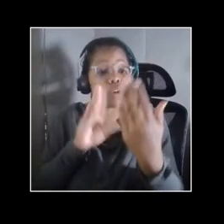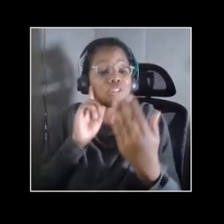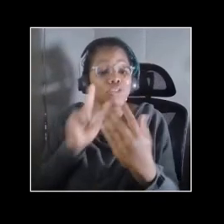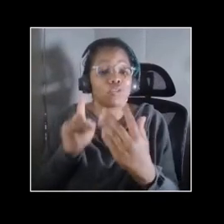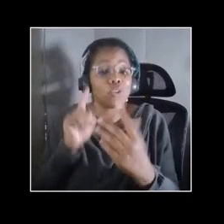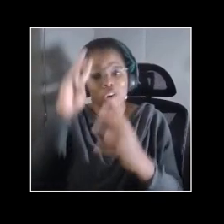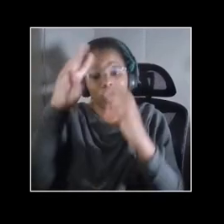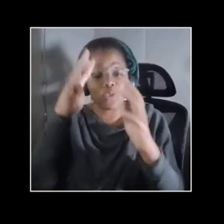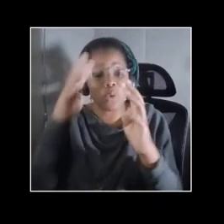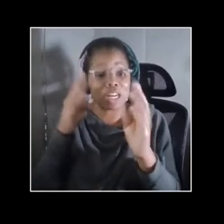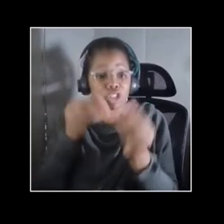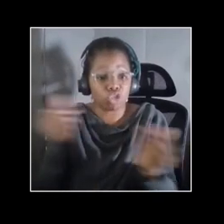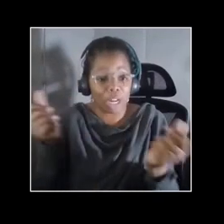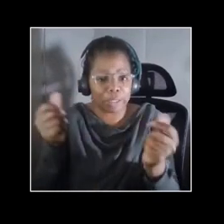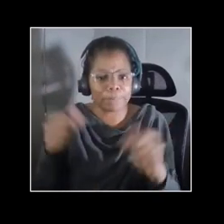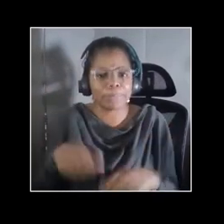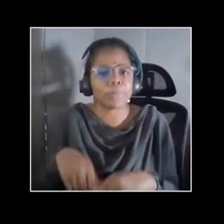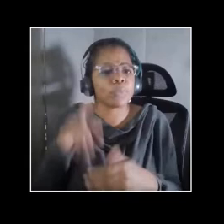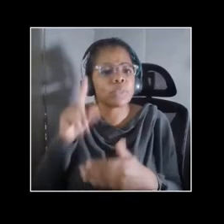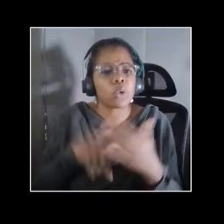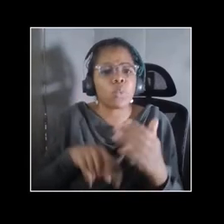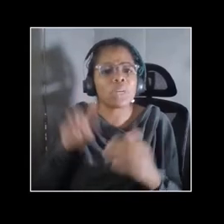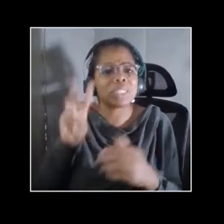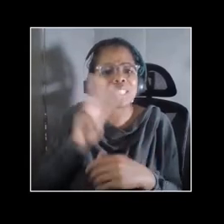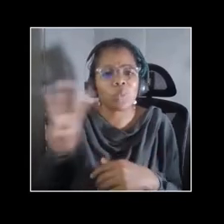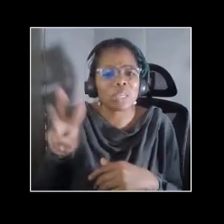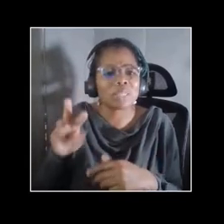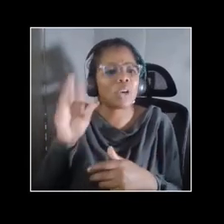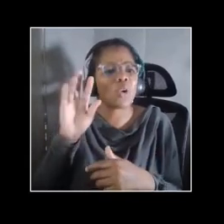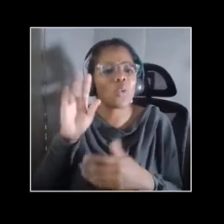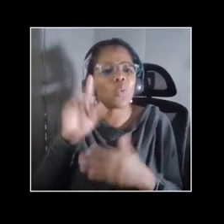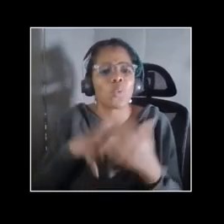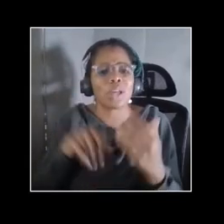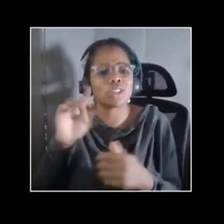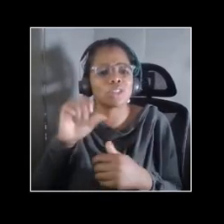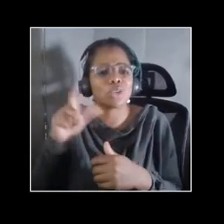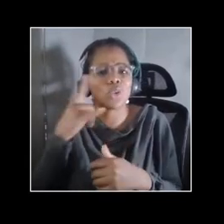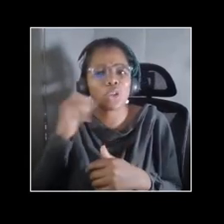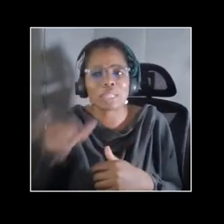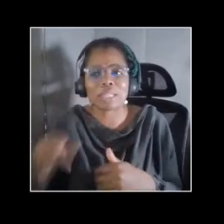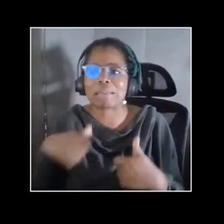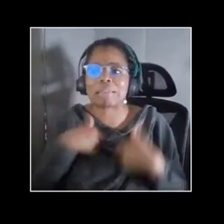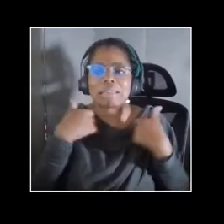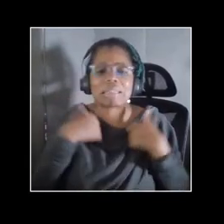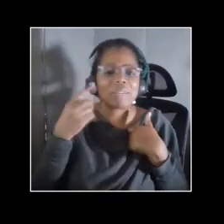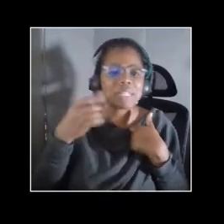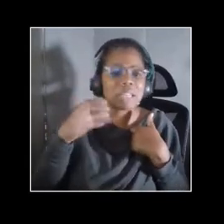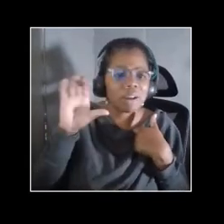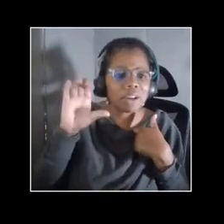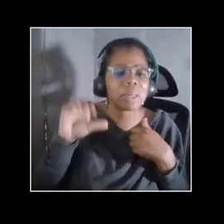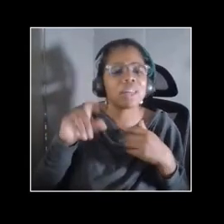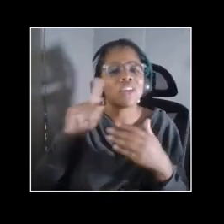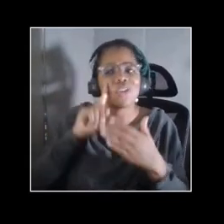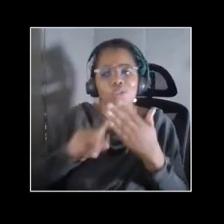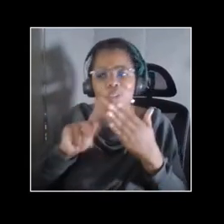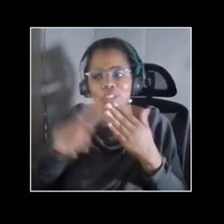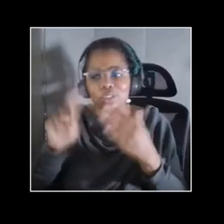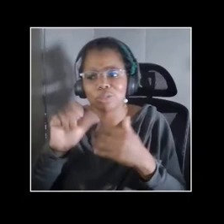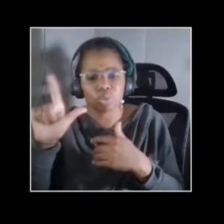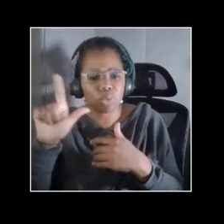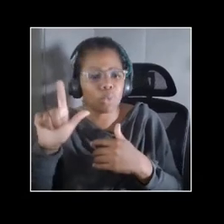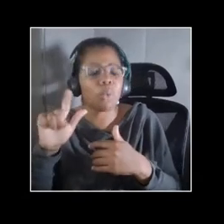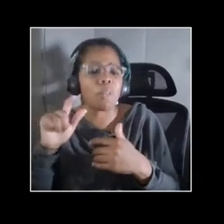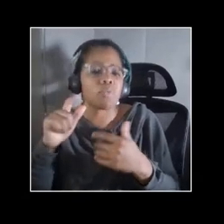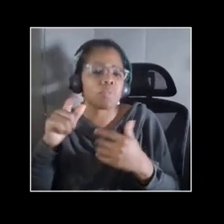And then we moved into, what is that website? What does that toolkit look like? Is it that living document? Is it the research toolkits? And for us, it was that local